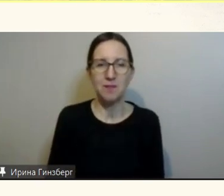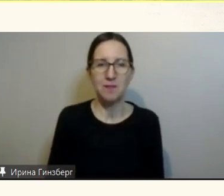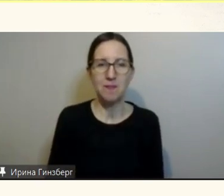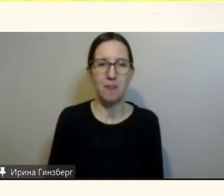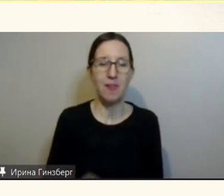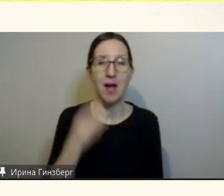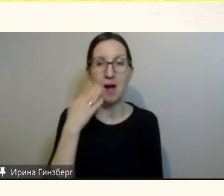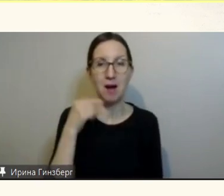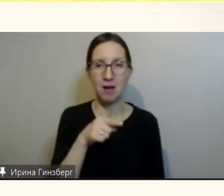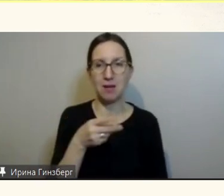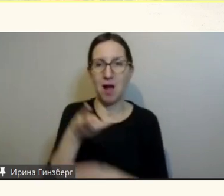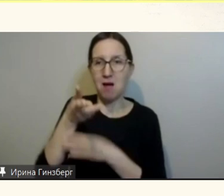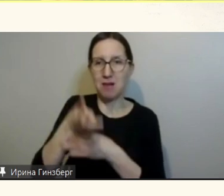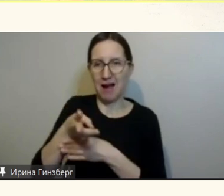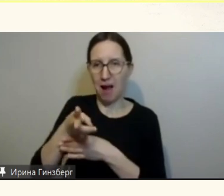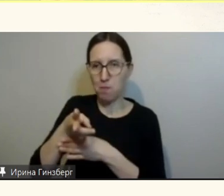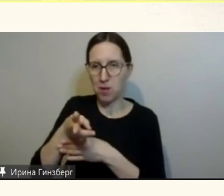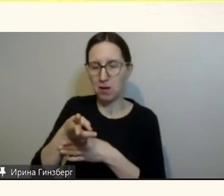And next image.